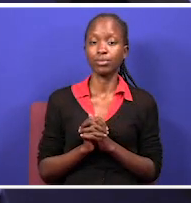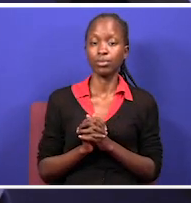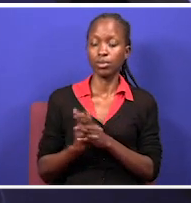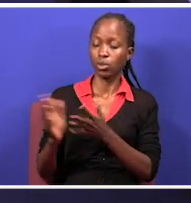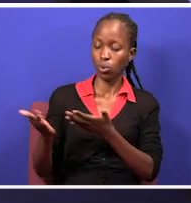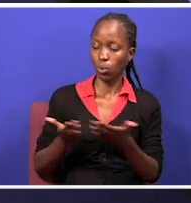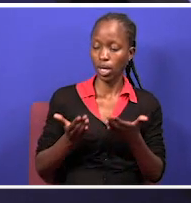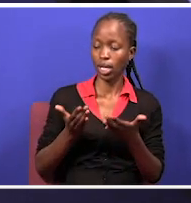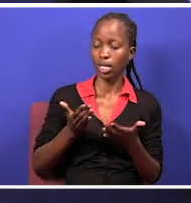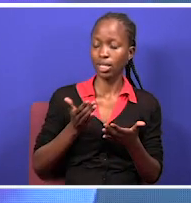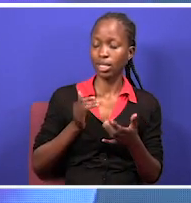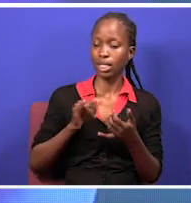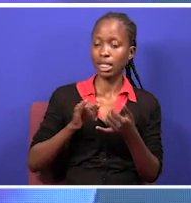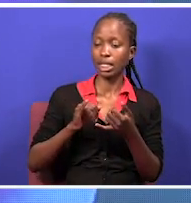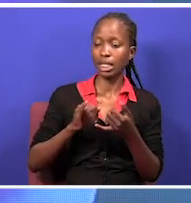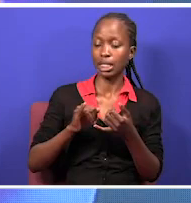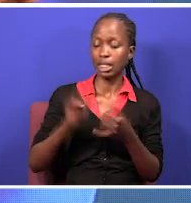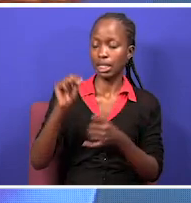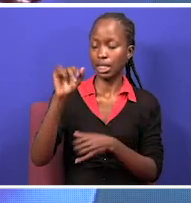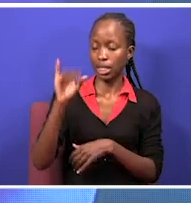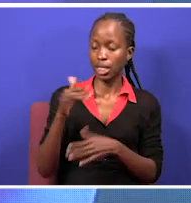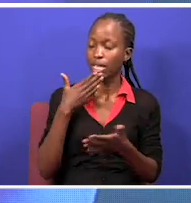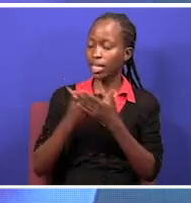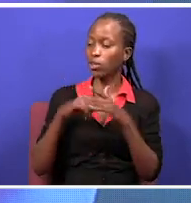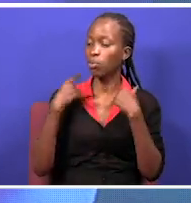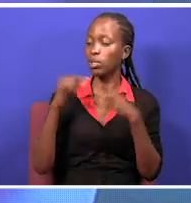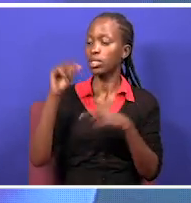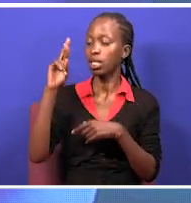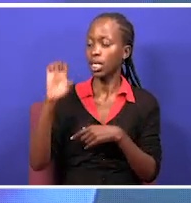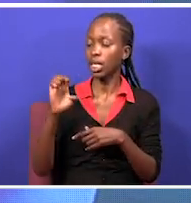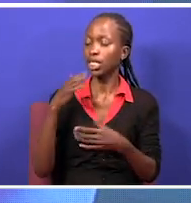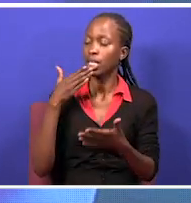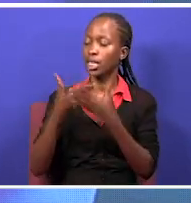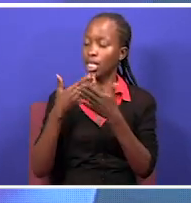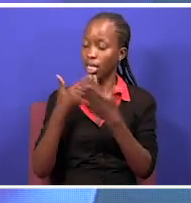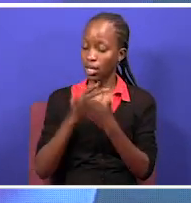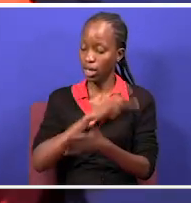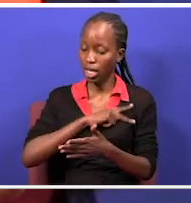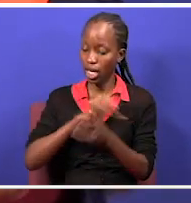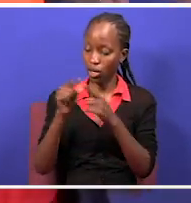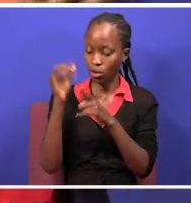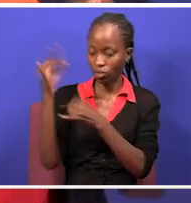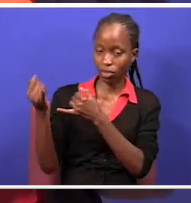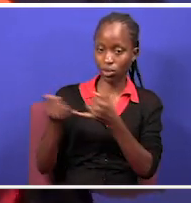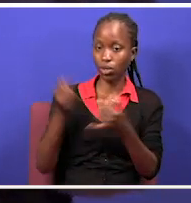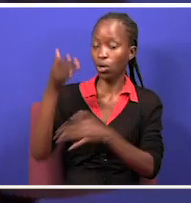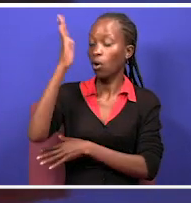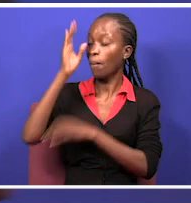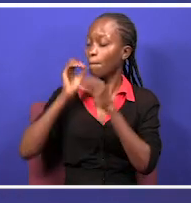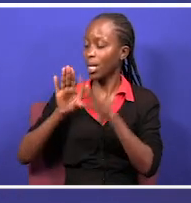Welcome, Sister Nancy. Thank you very much, Pastor Grace. I really appreciate the kind words of introduction. God bless